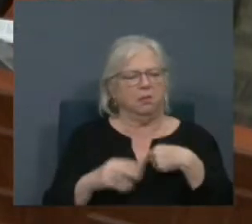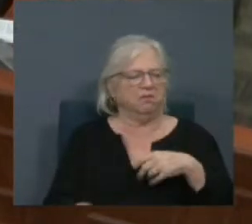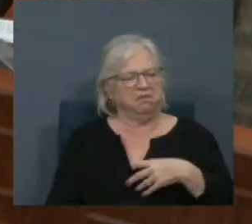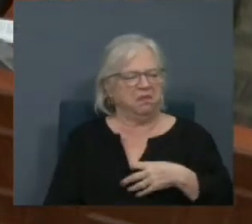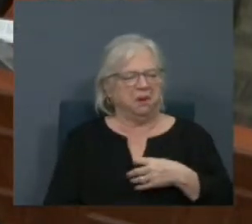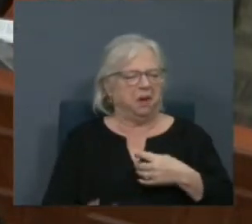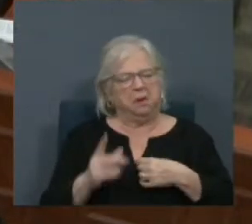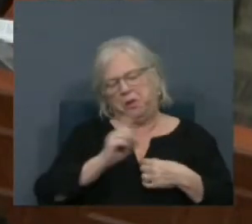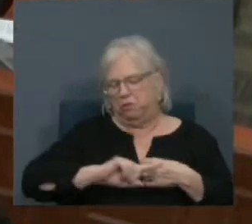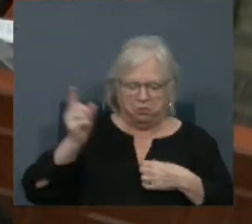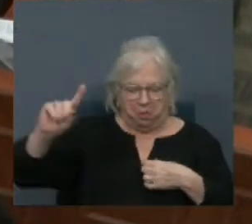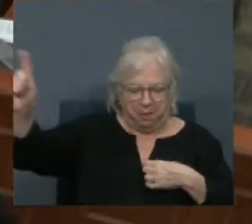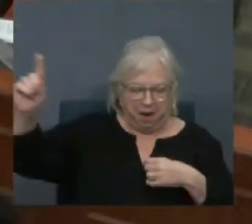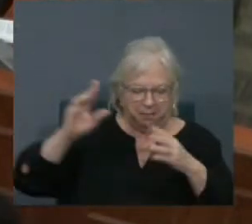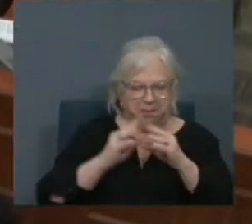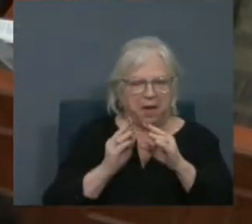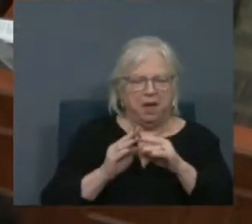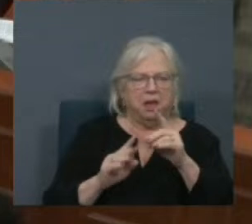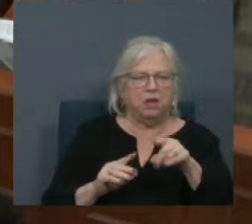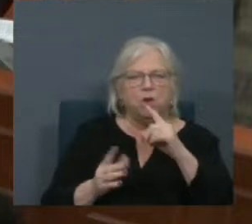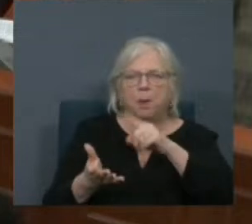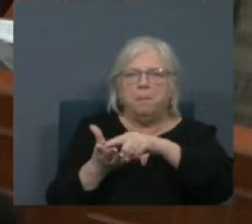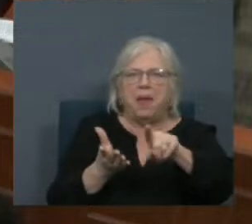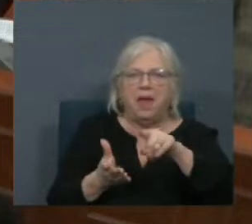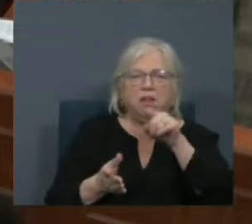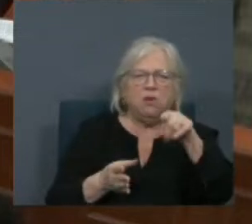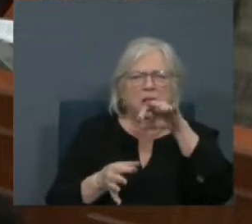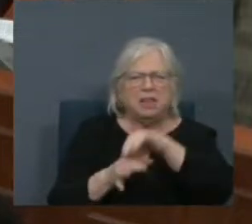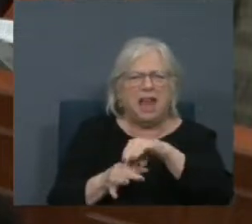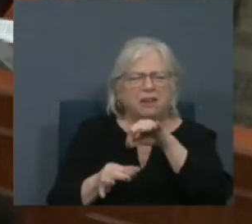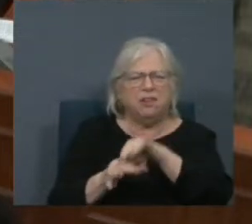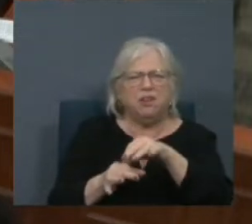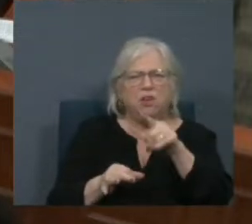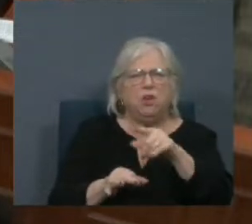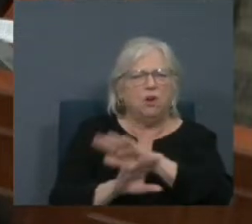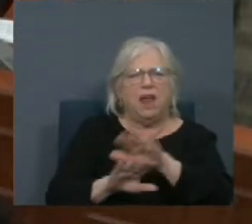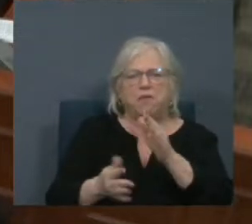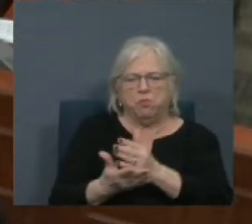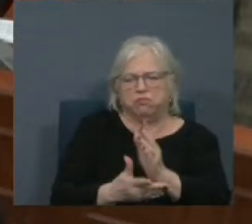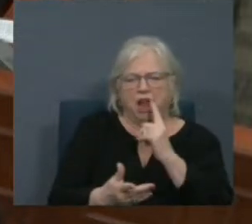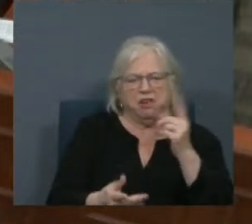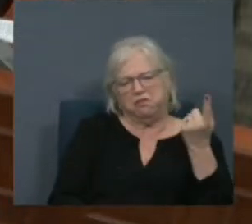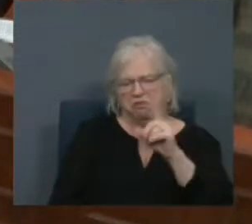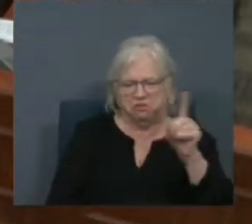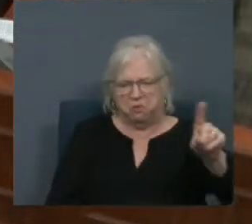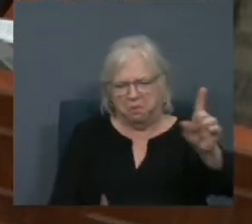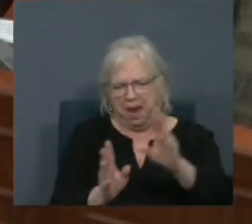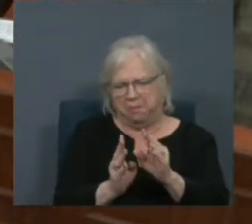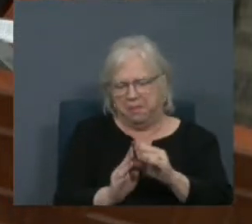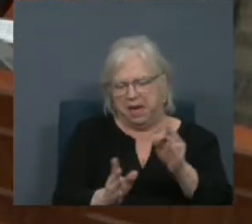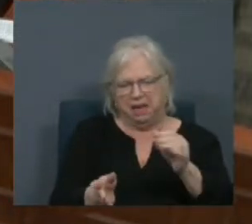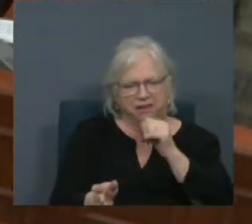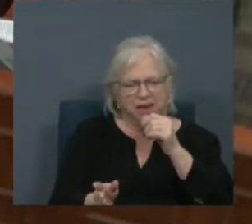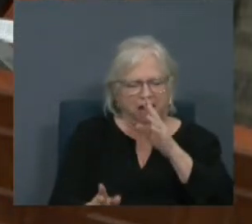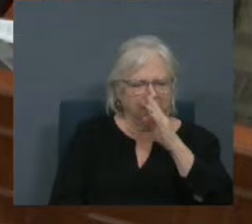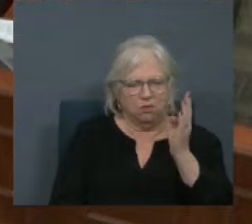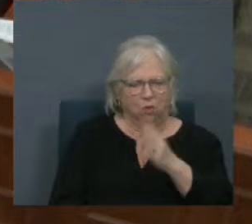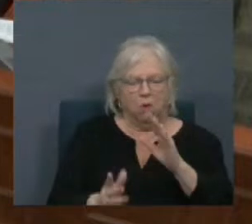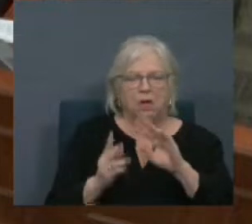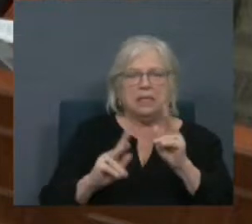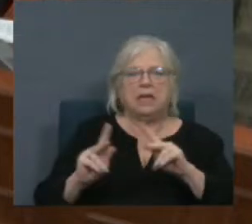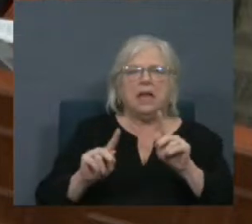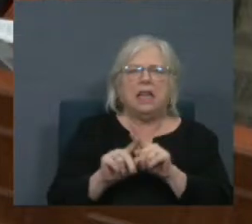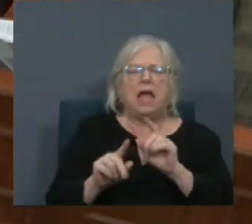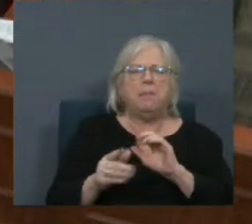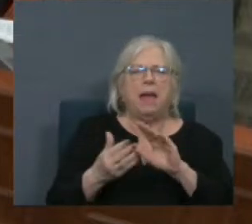you storm out of meetings, you're paid, you're elected. You don't have the right to storm out of meetings and not hear citizens. Just like my